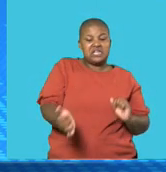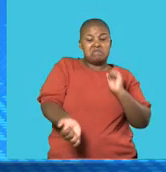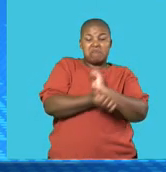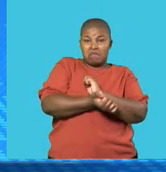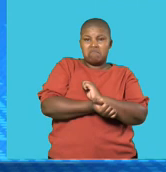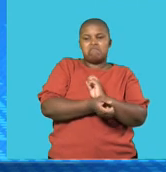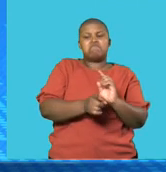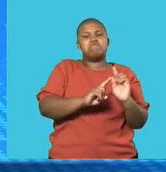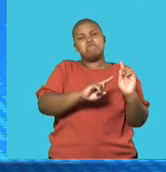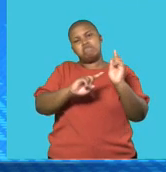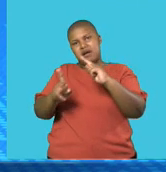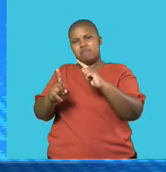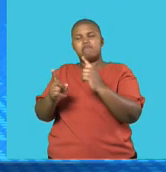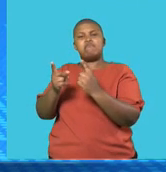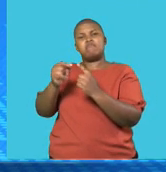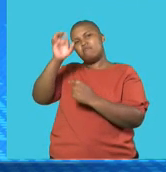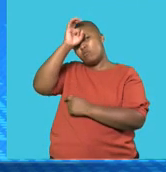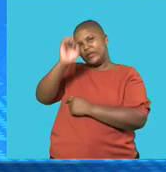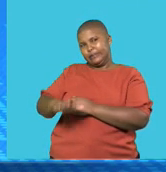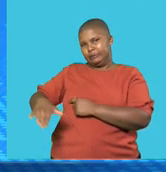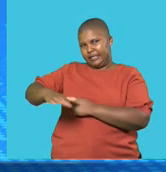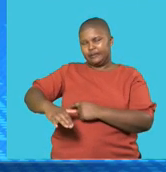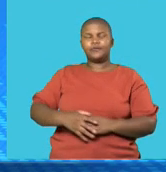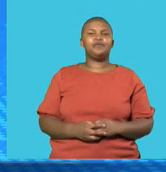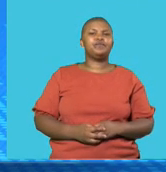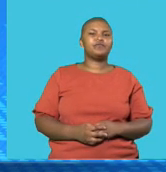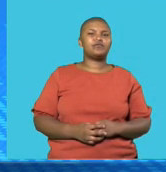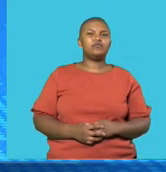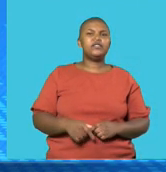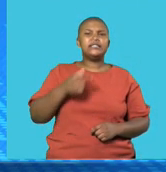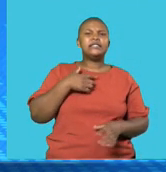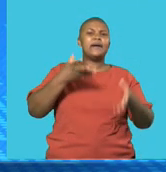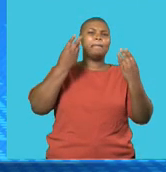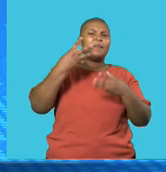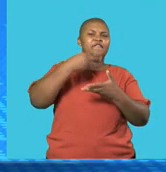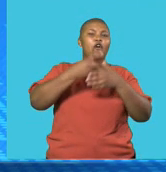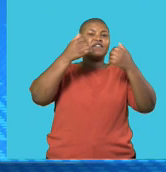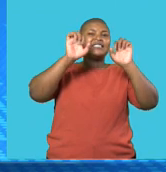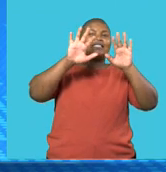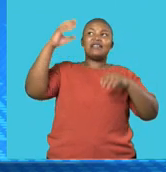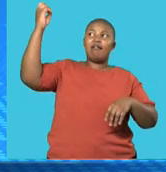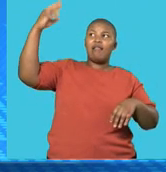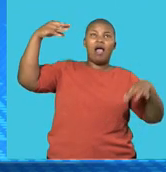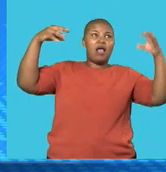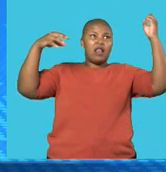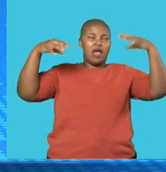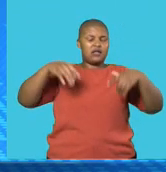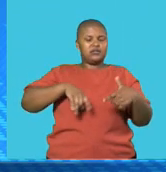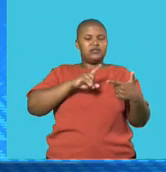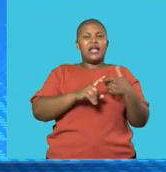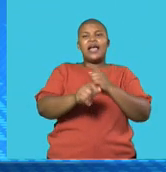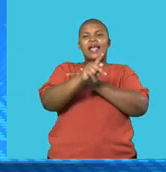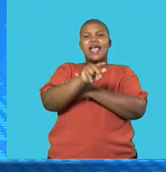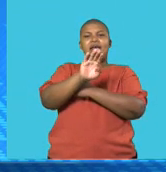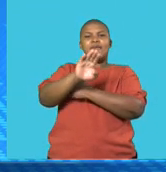station. We found the stolen goods that included 10 streetlights, two 50 kVA transformers, and